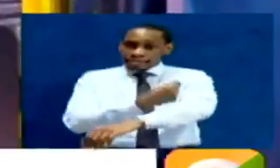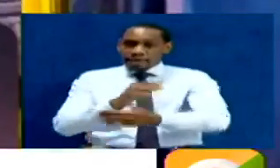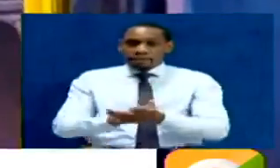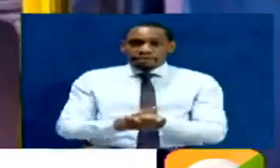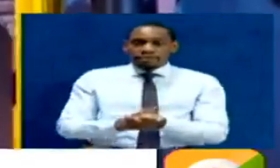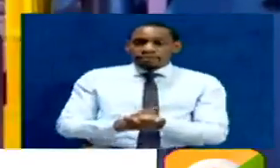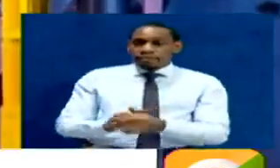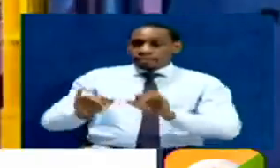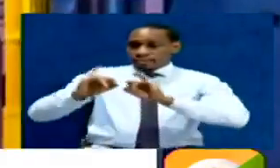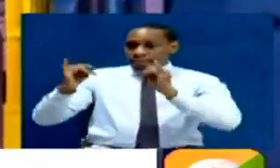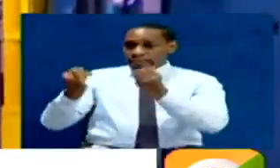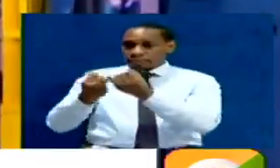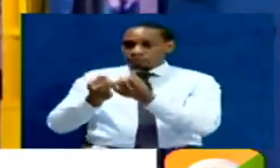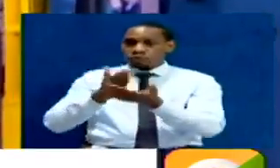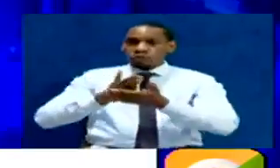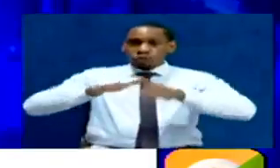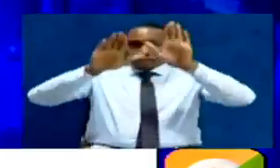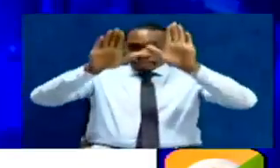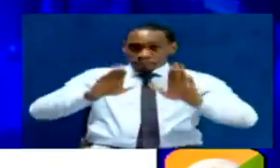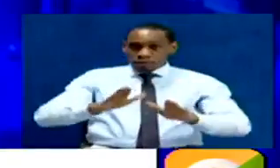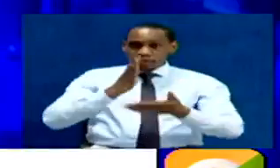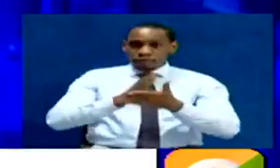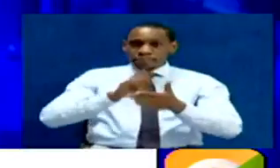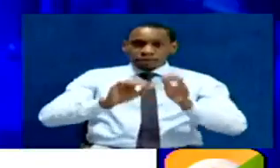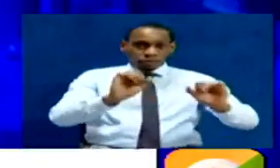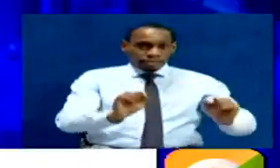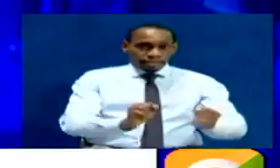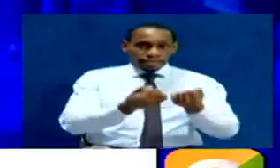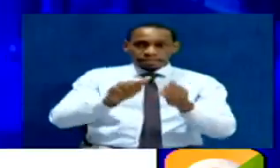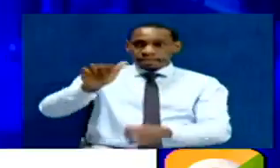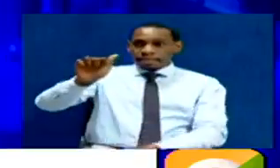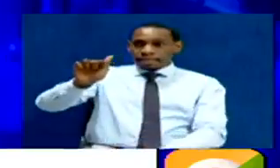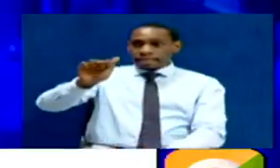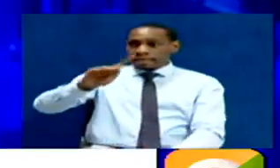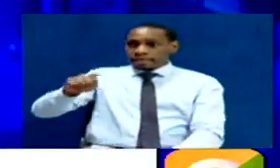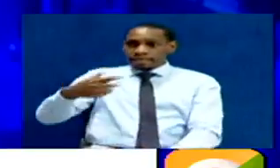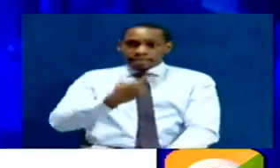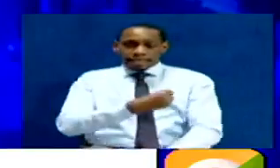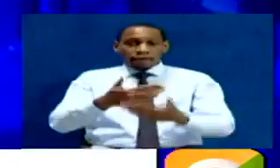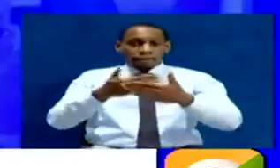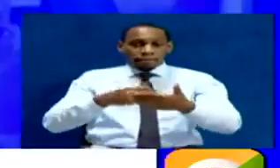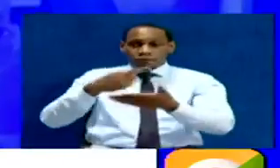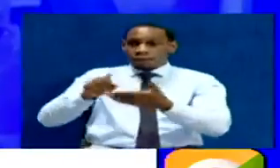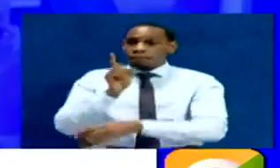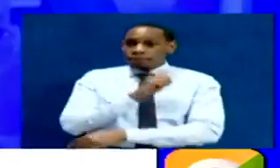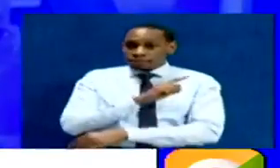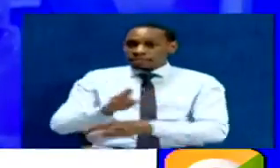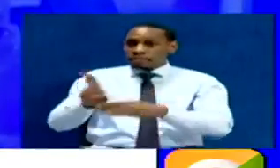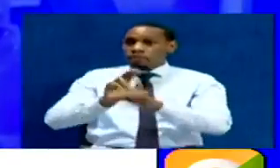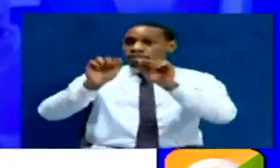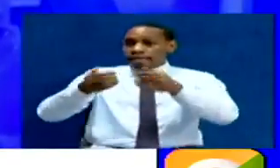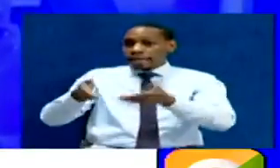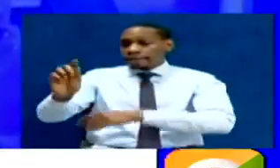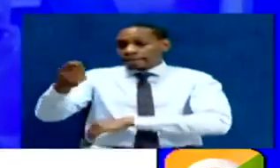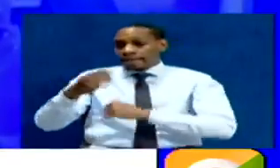vaccine. The institute was instrumental in ensuring the safety of the AstraZeneca vaccine before its authorization for use